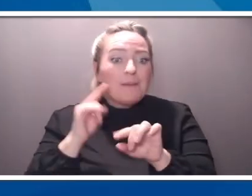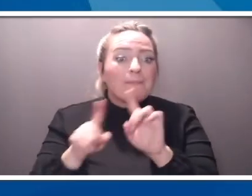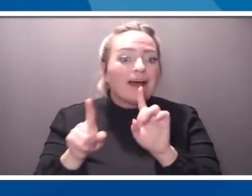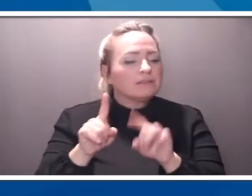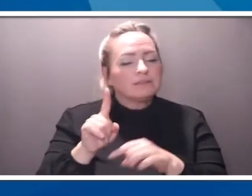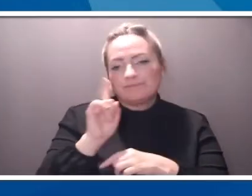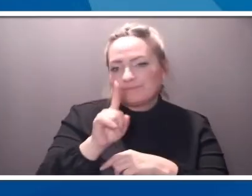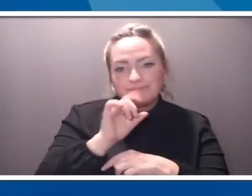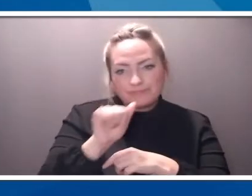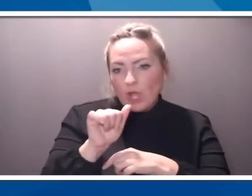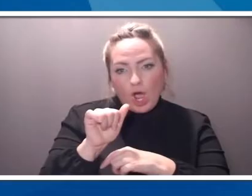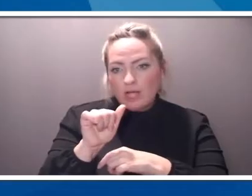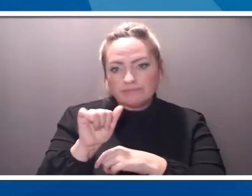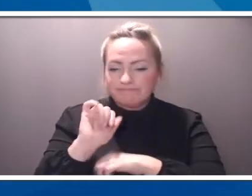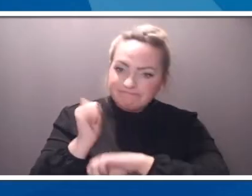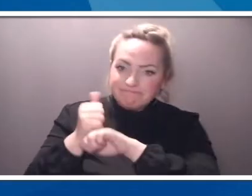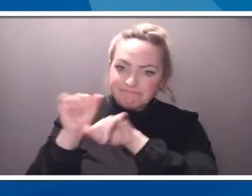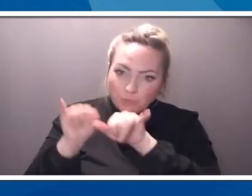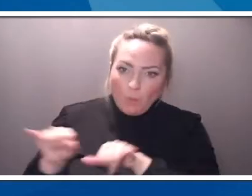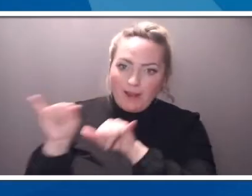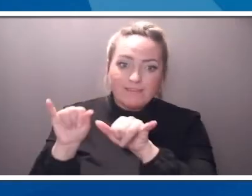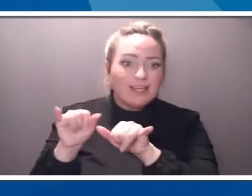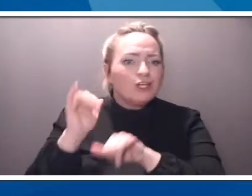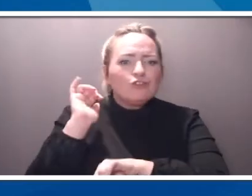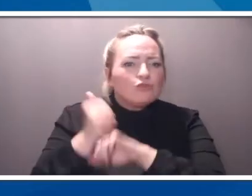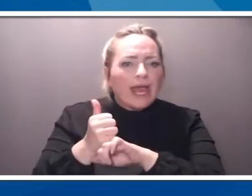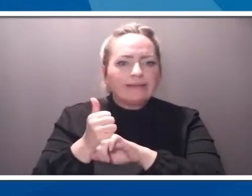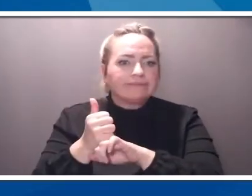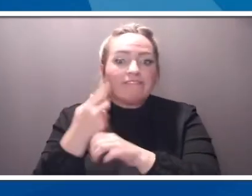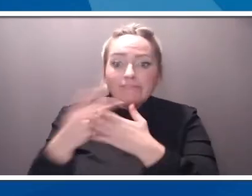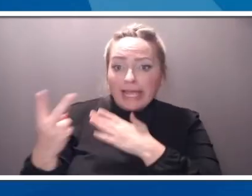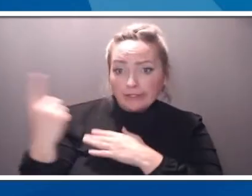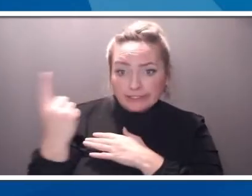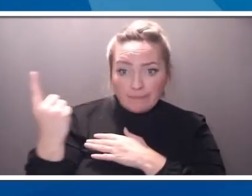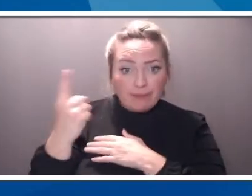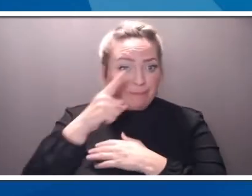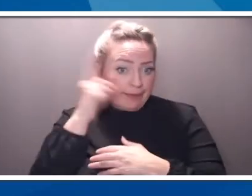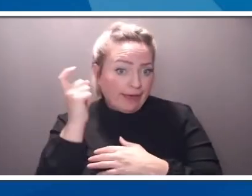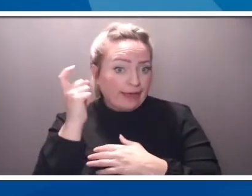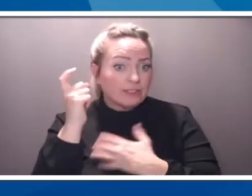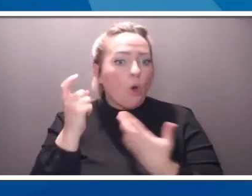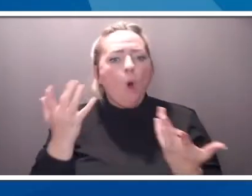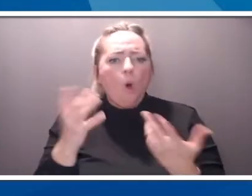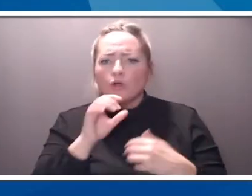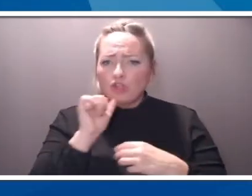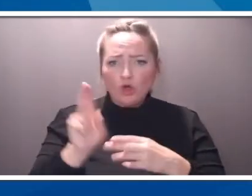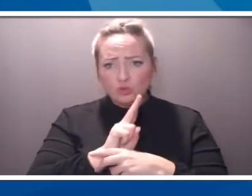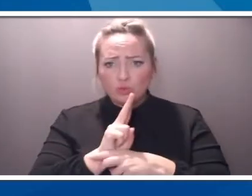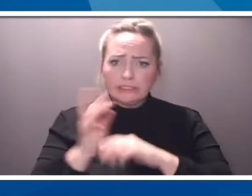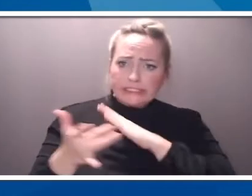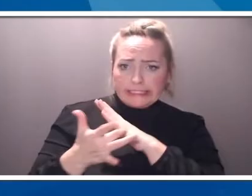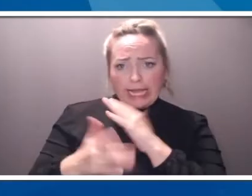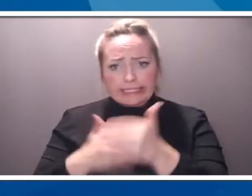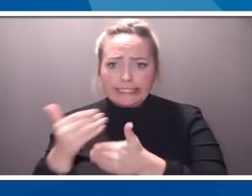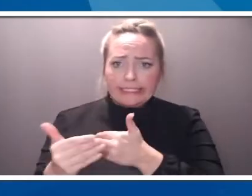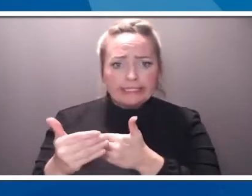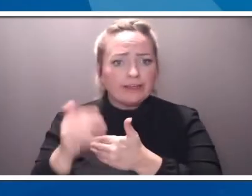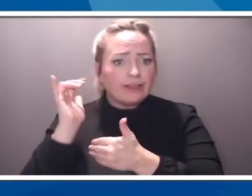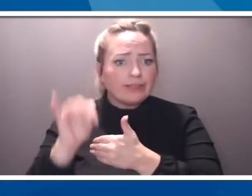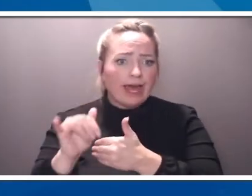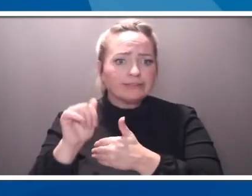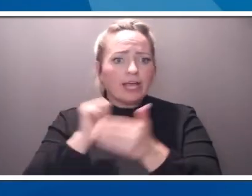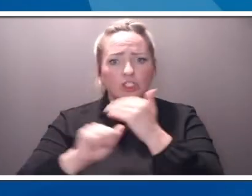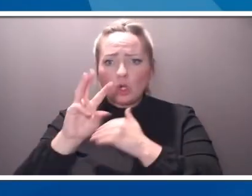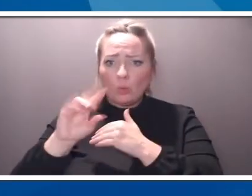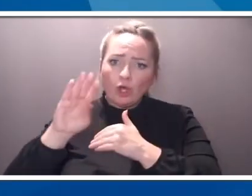can interpret things, but they're certainly not normative. You can't certainly fail something because, well, it's not using